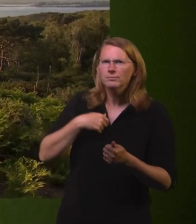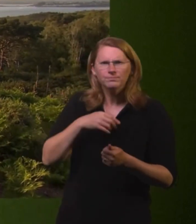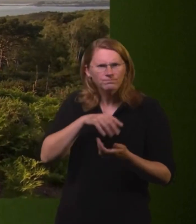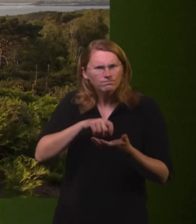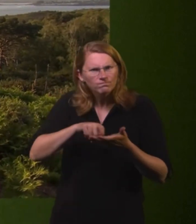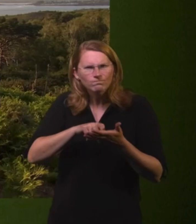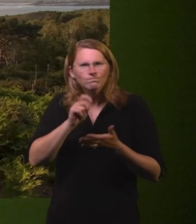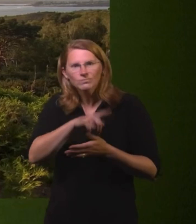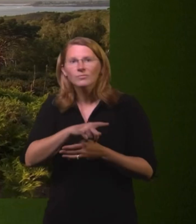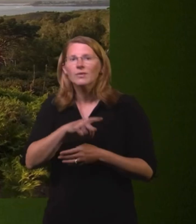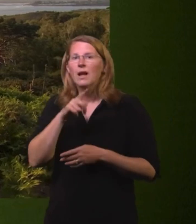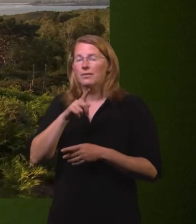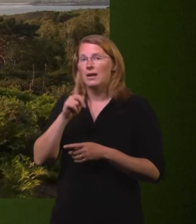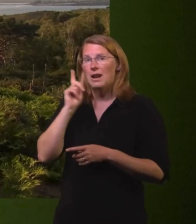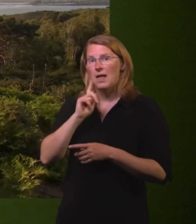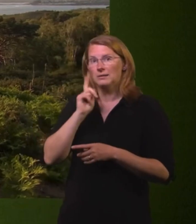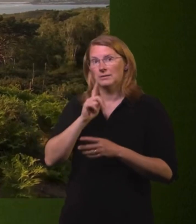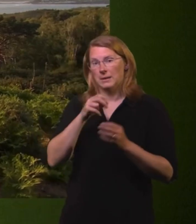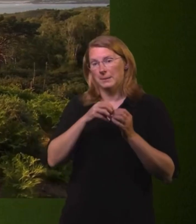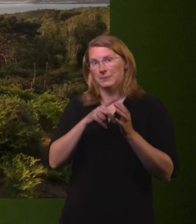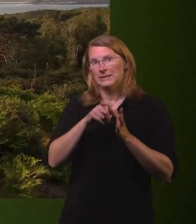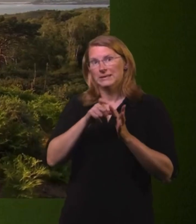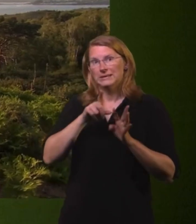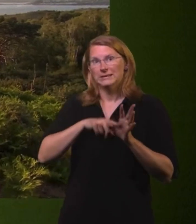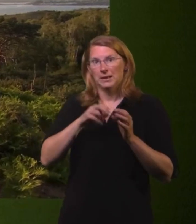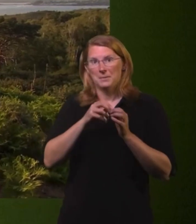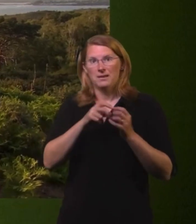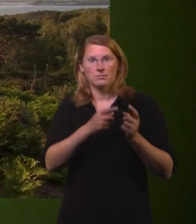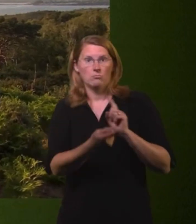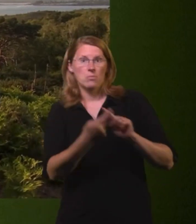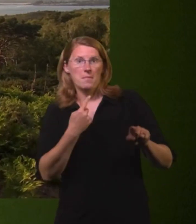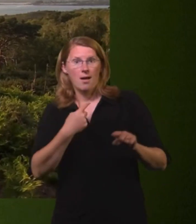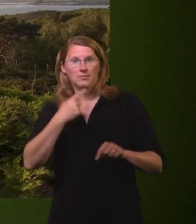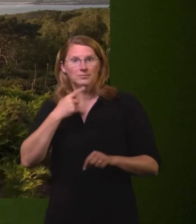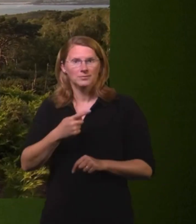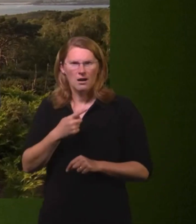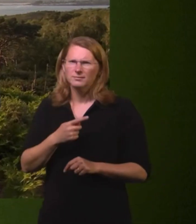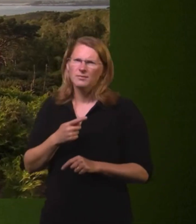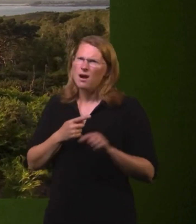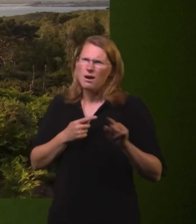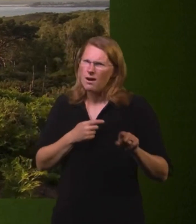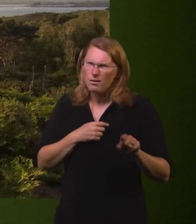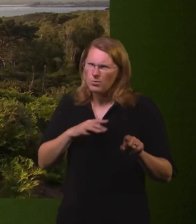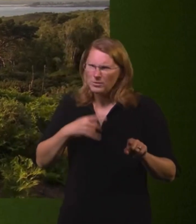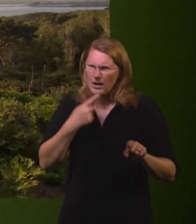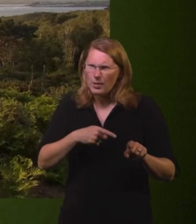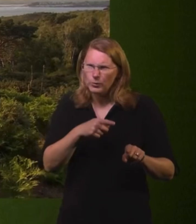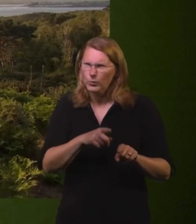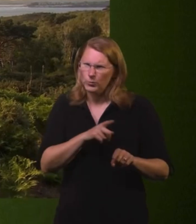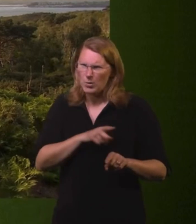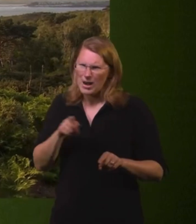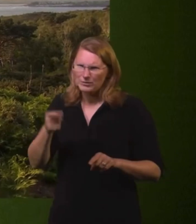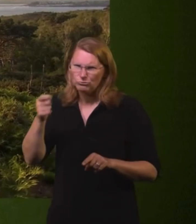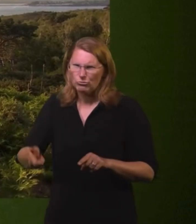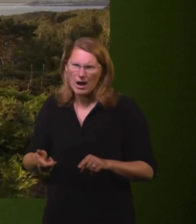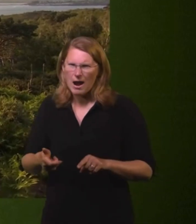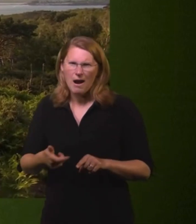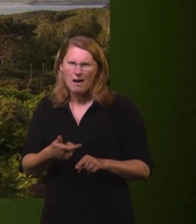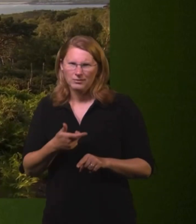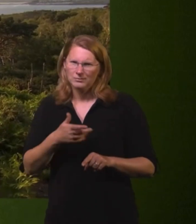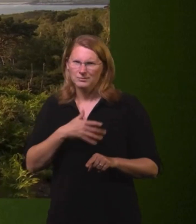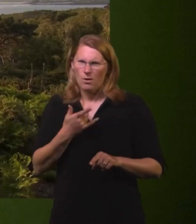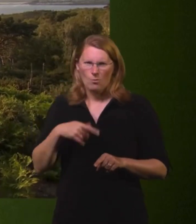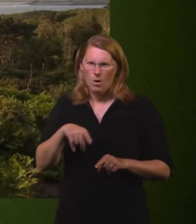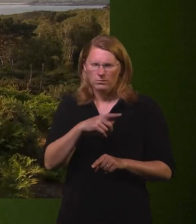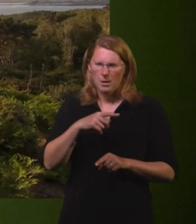not going to tell you because they're so rare. We don't want snotty young boys like you going off to disturb them." She didn't actually say that. No, I'm that sure was the she general didn't. gist. Anyway, it